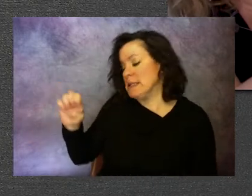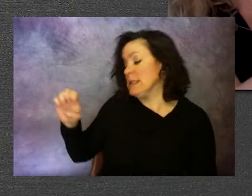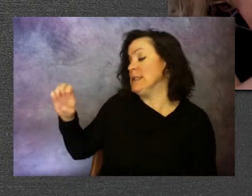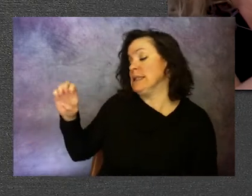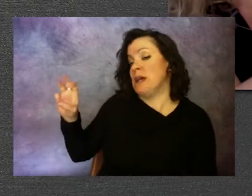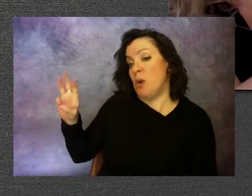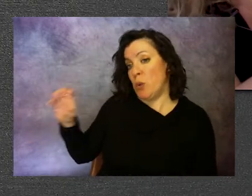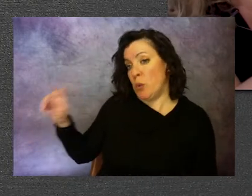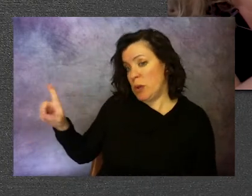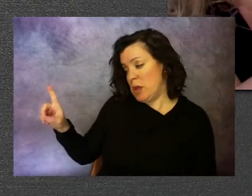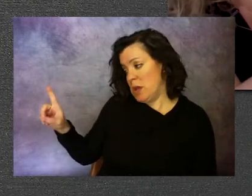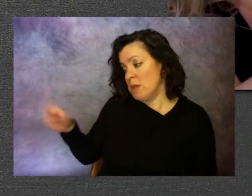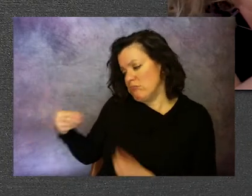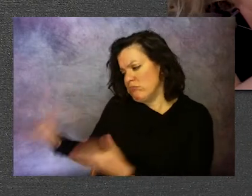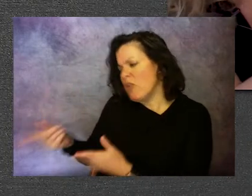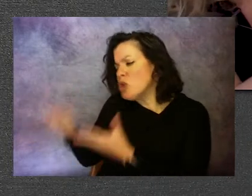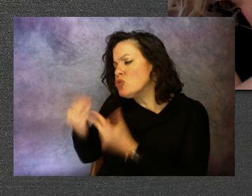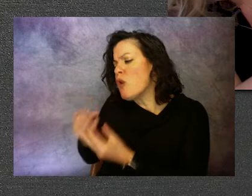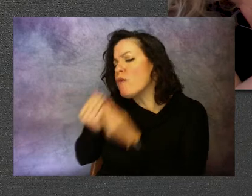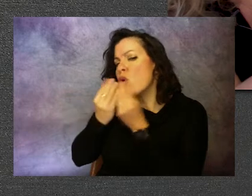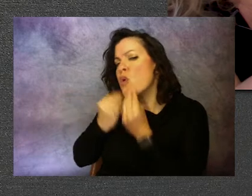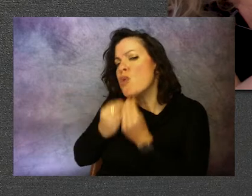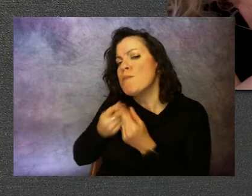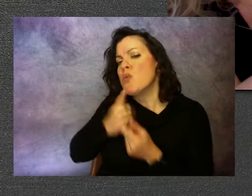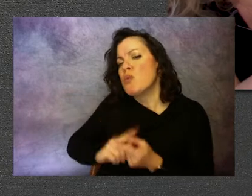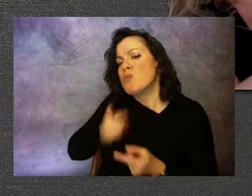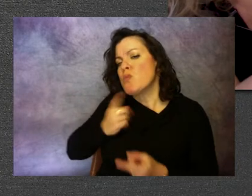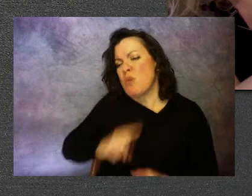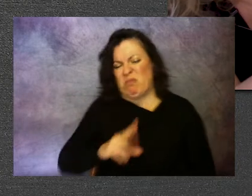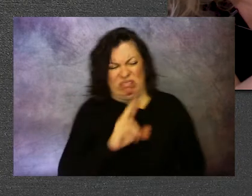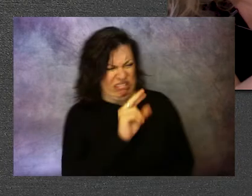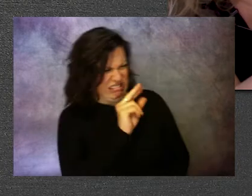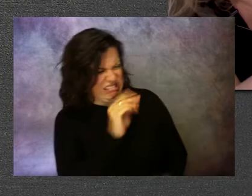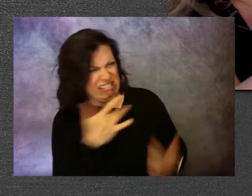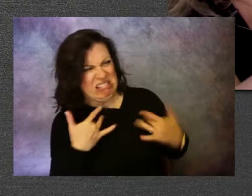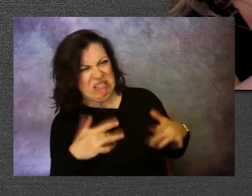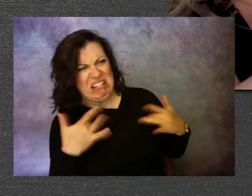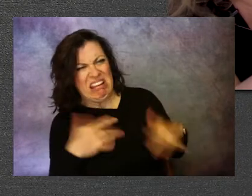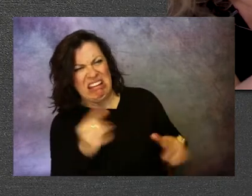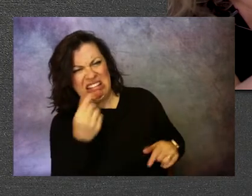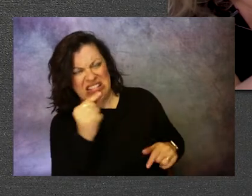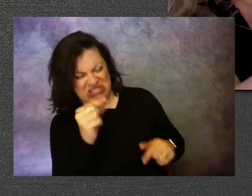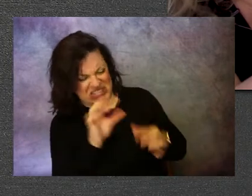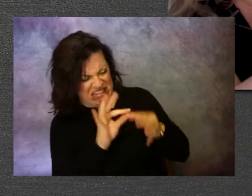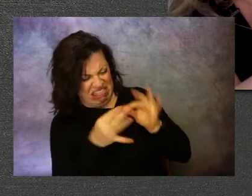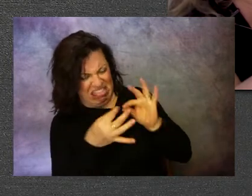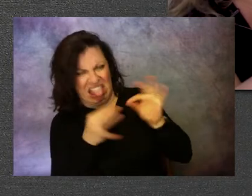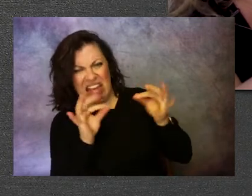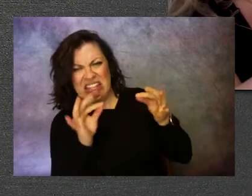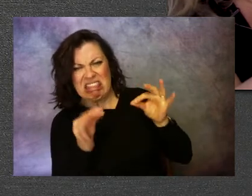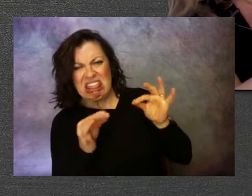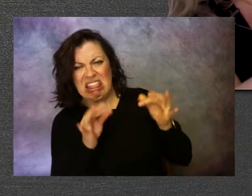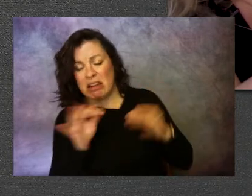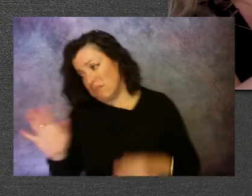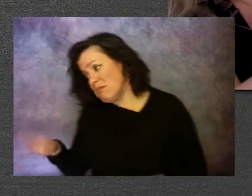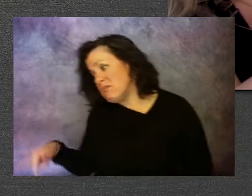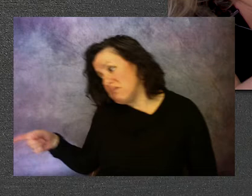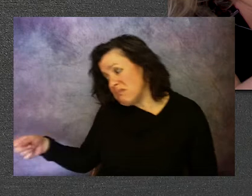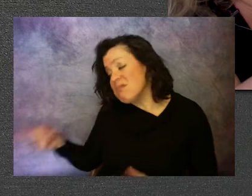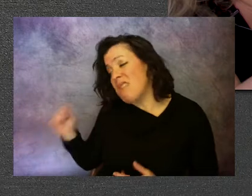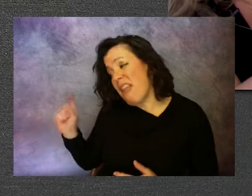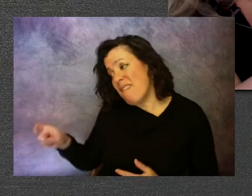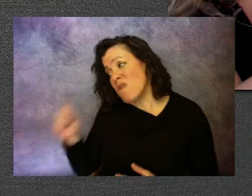Wilbur. "I don't want to eat seaweed. It's green and slimy." "Then you'll have to go to the dentist," said